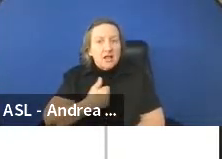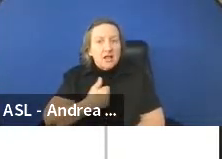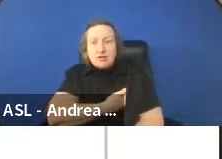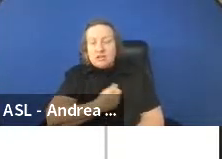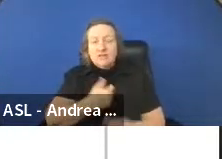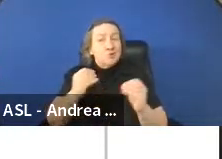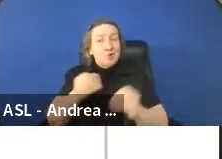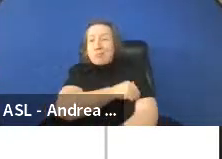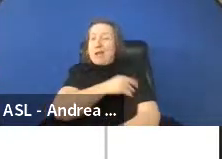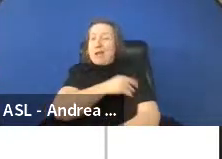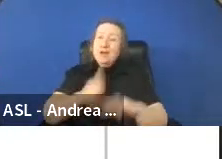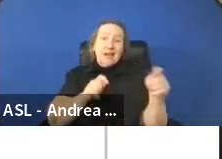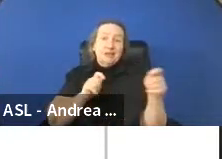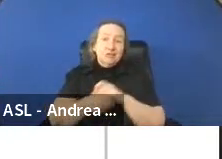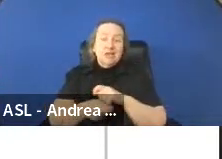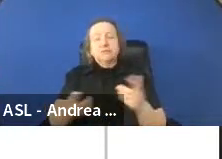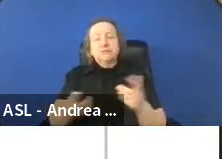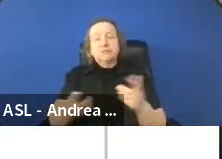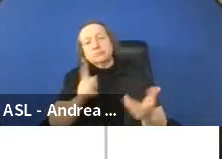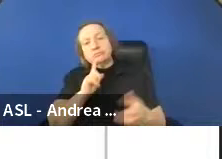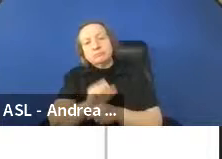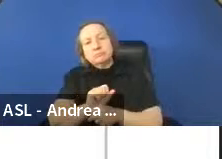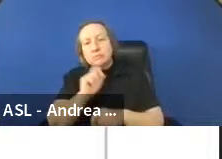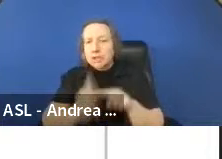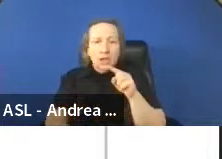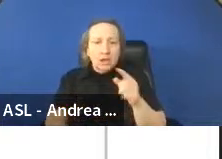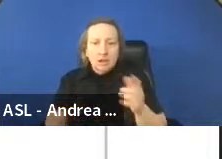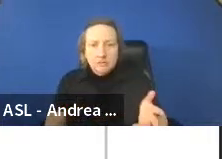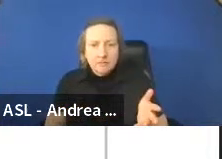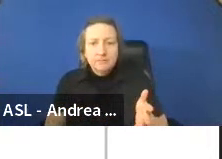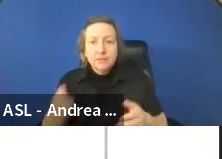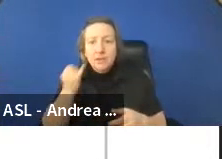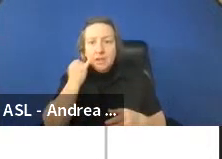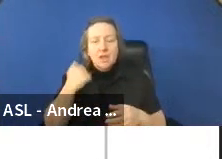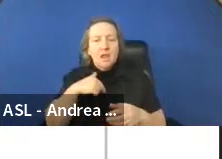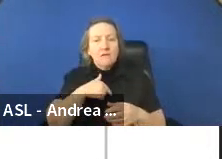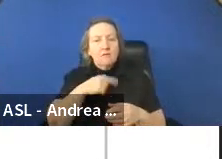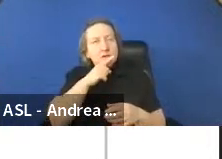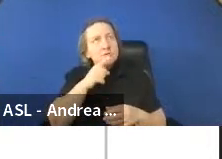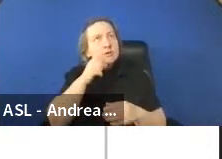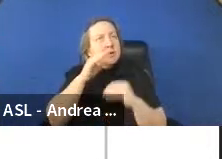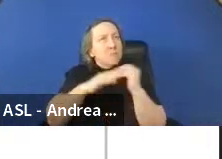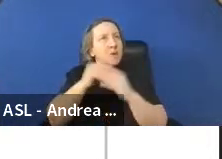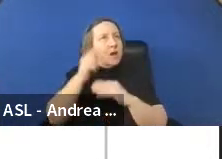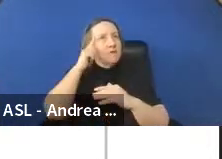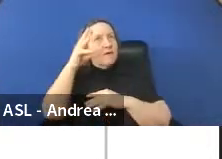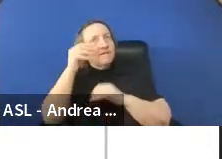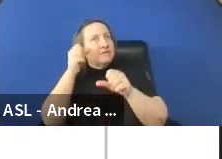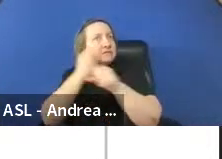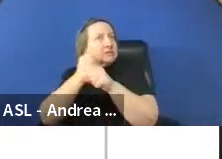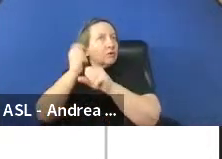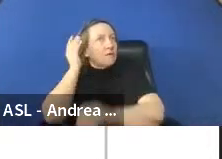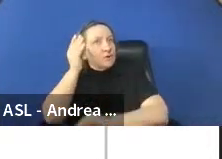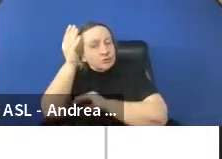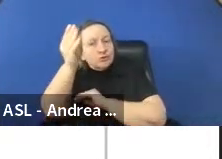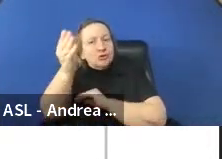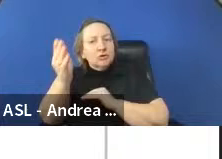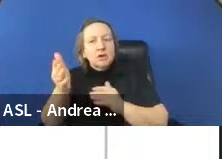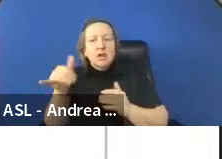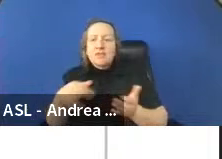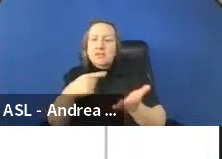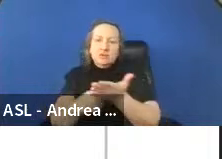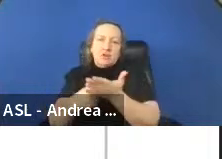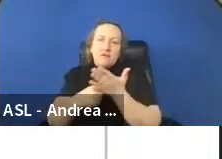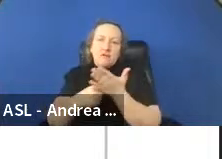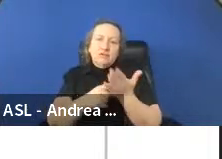change things, then guess what? We really have no power to change things. If we're actually building for 50 years into the future, this conversation would be